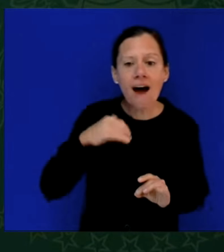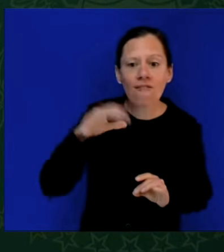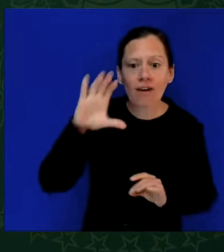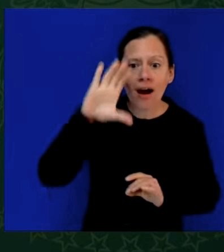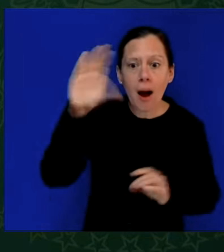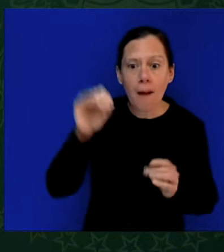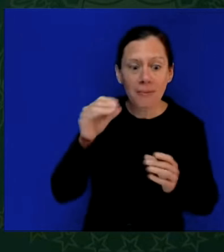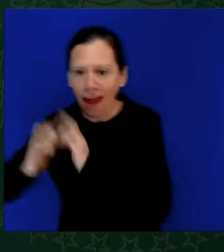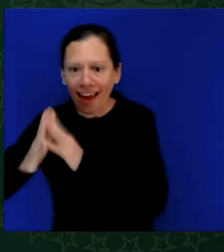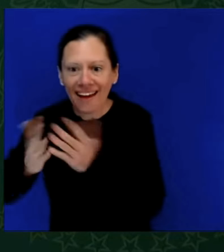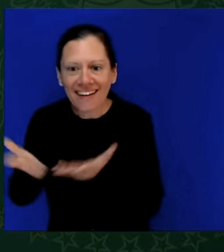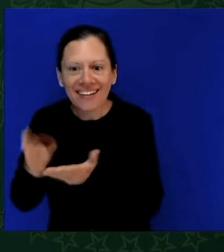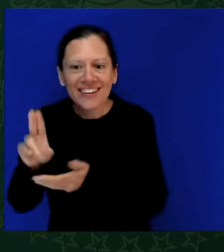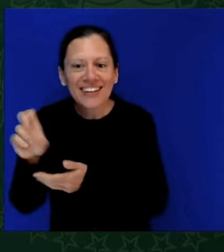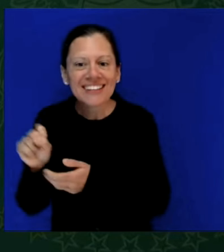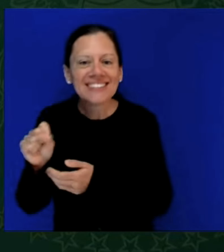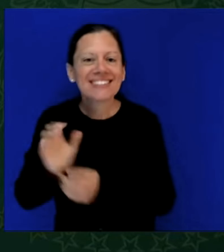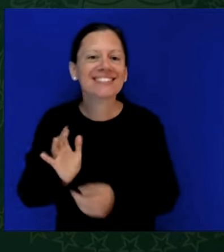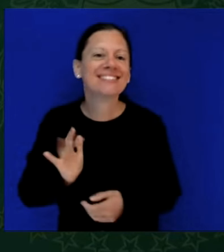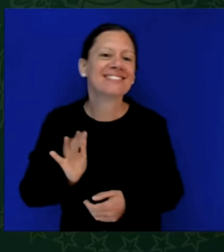and the US. So I look forward,